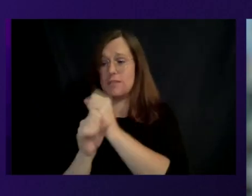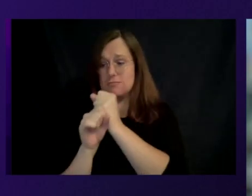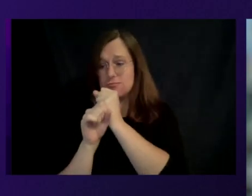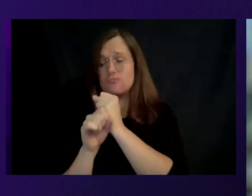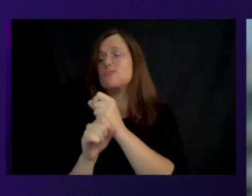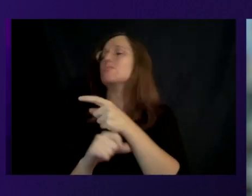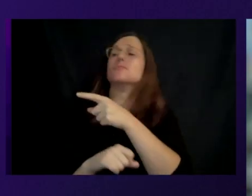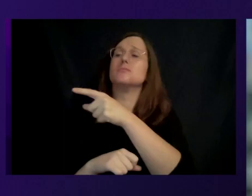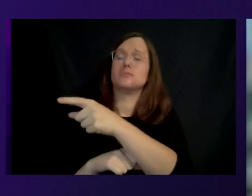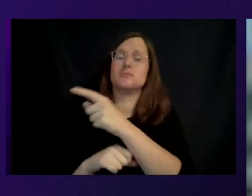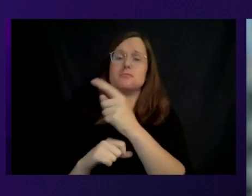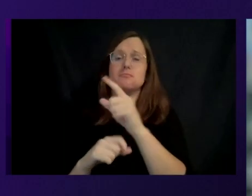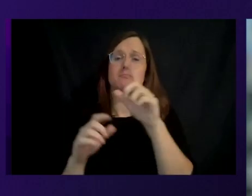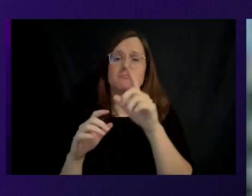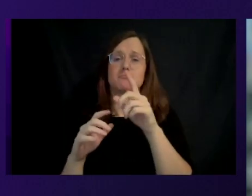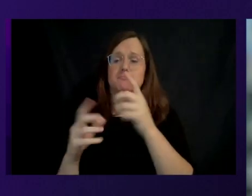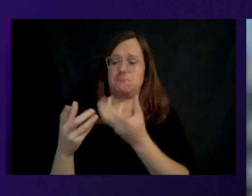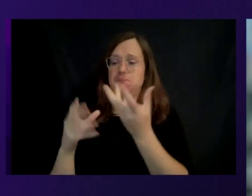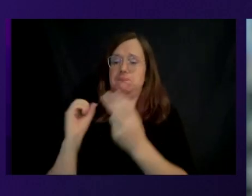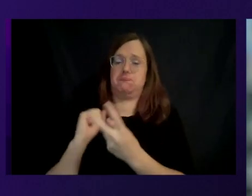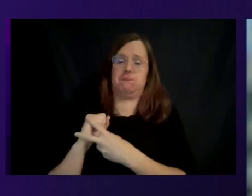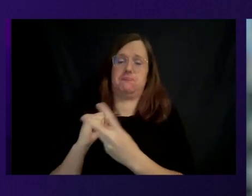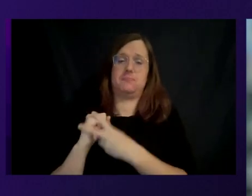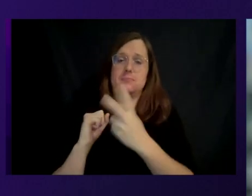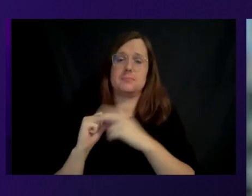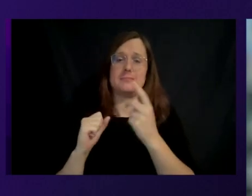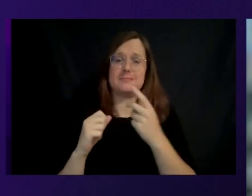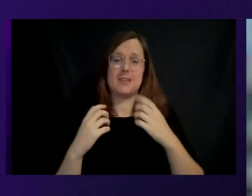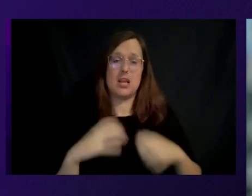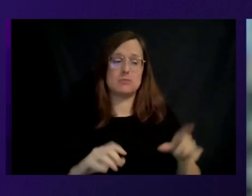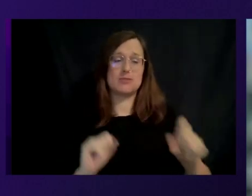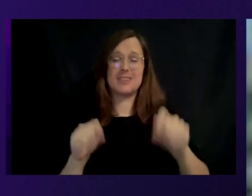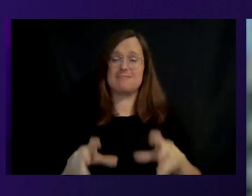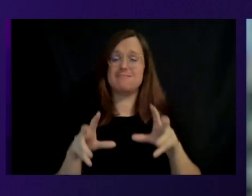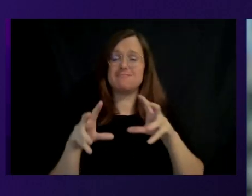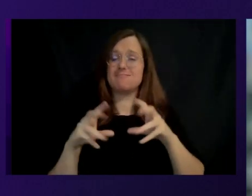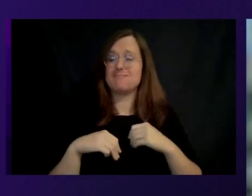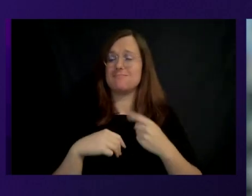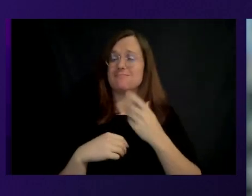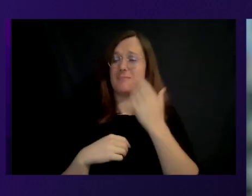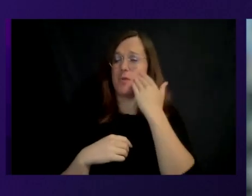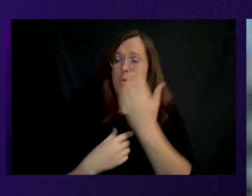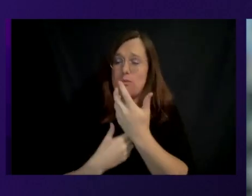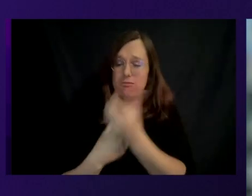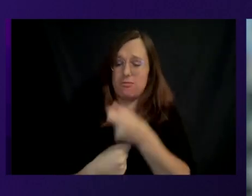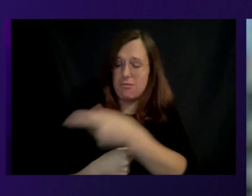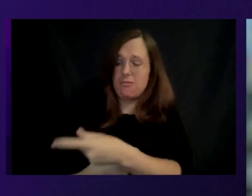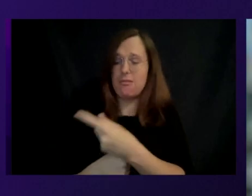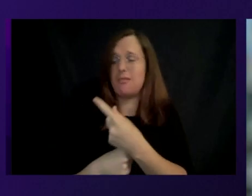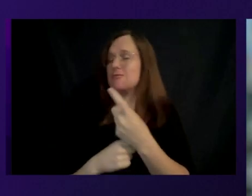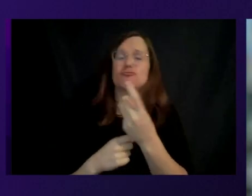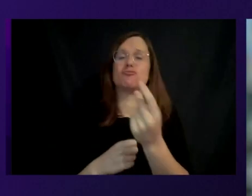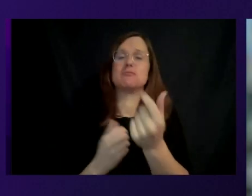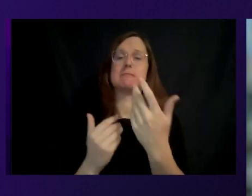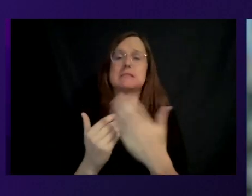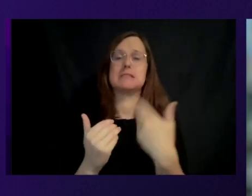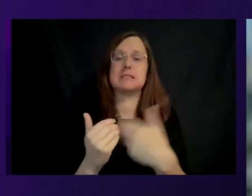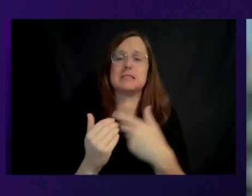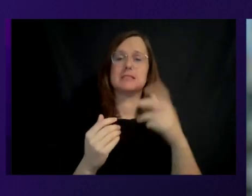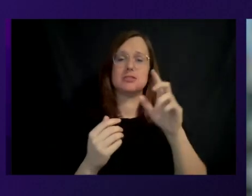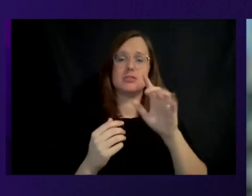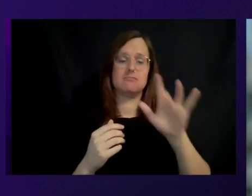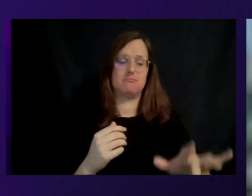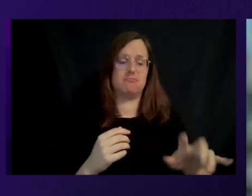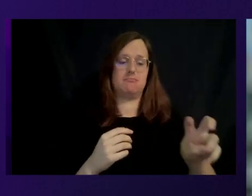customers can easily embrace AWS Nitro enclaves and create confidential clouds in a matter of minutes by lifting and shifting their